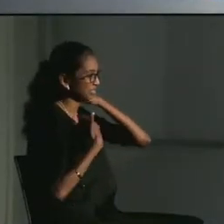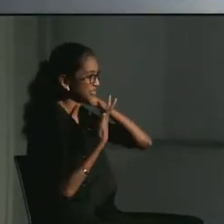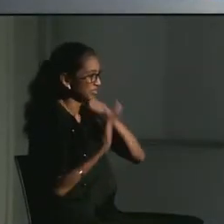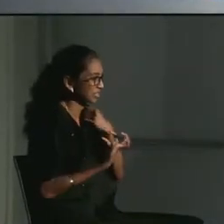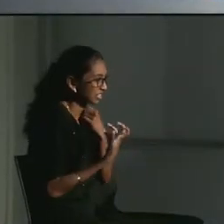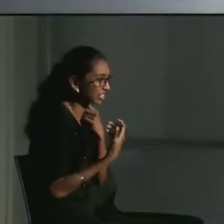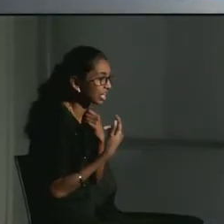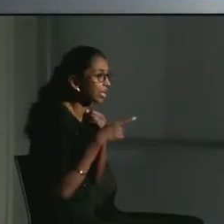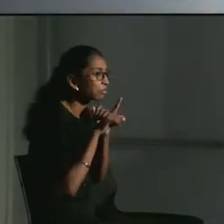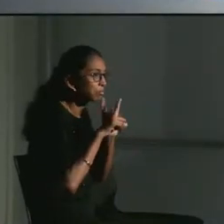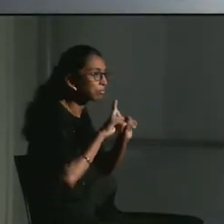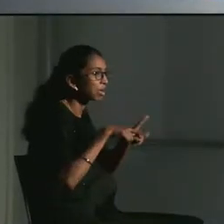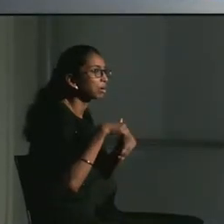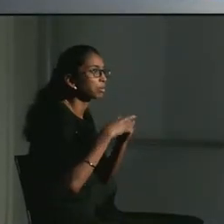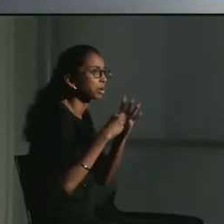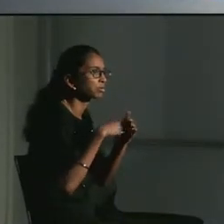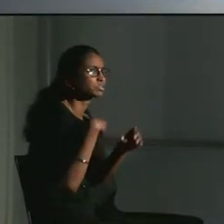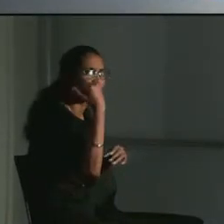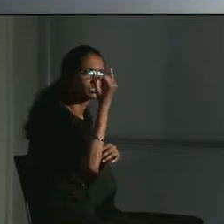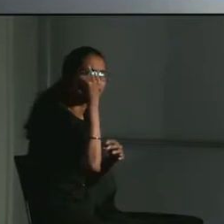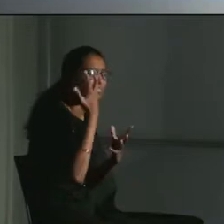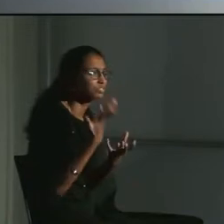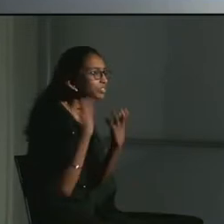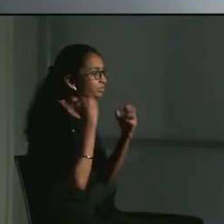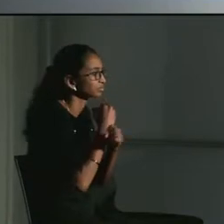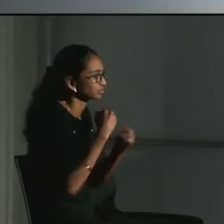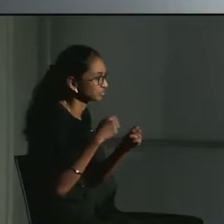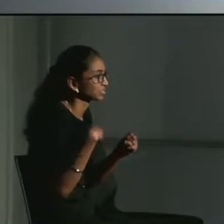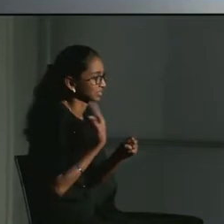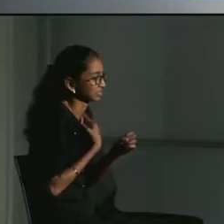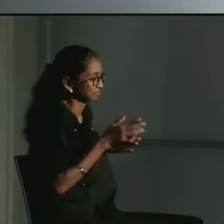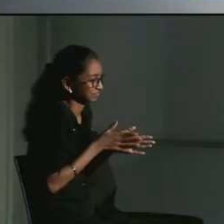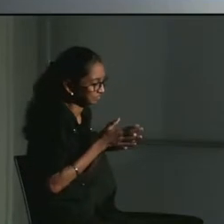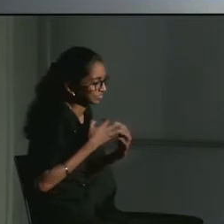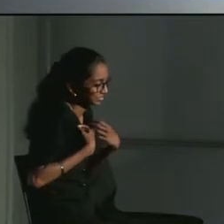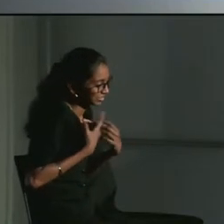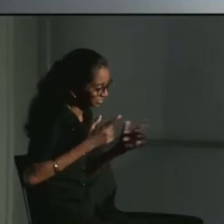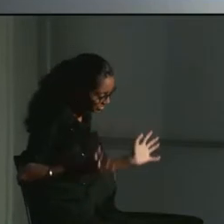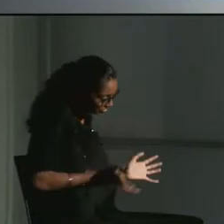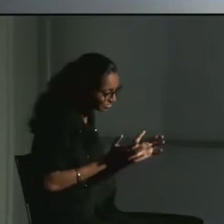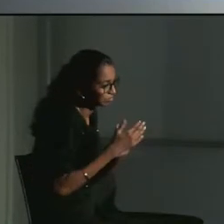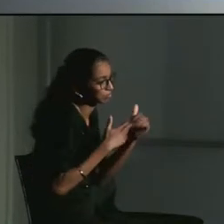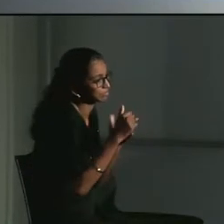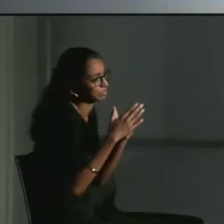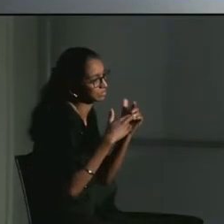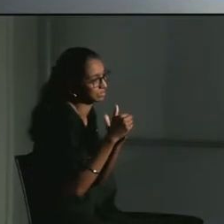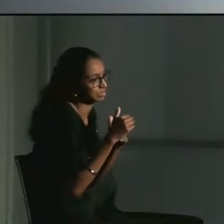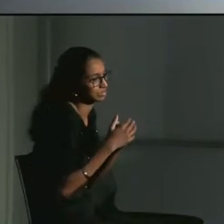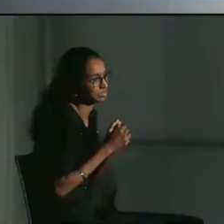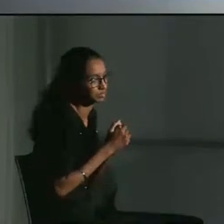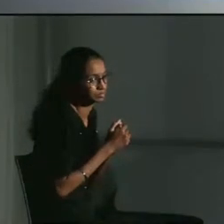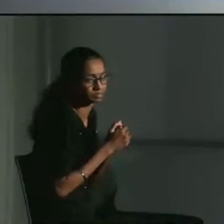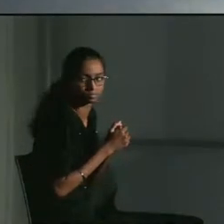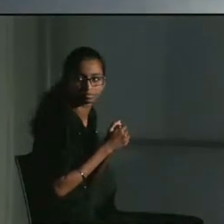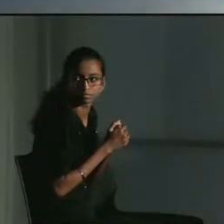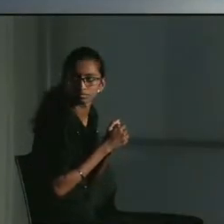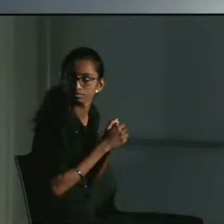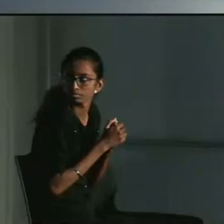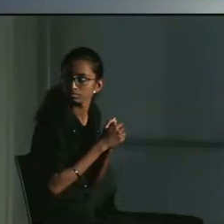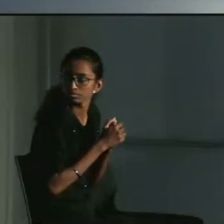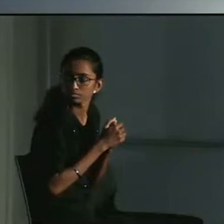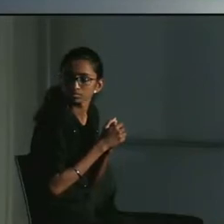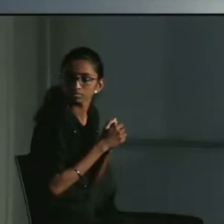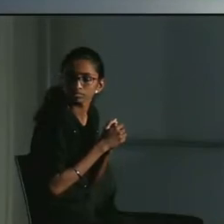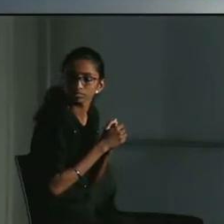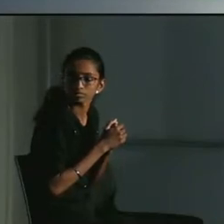really find maybe in Bangalore, but we aspire to maybe build. Along with, I guess, whoever is there